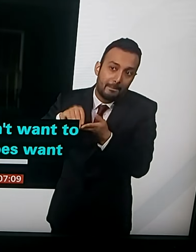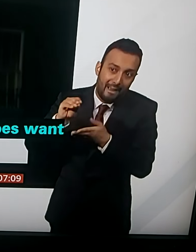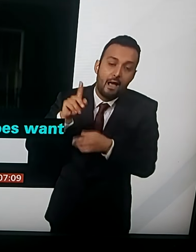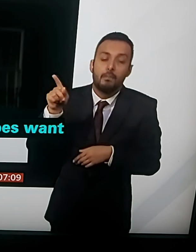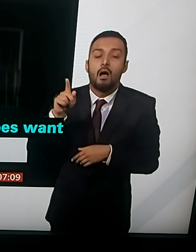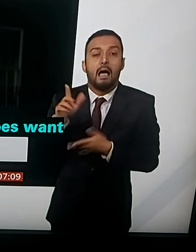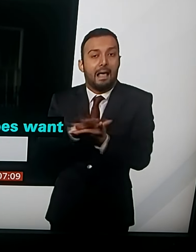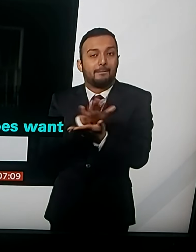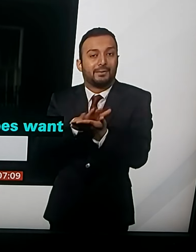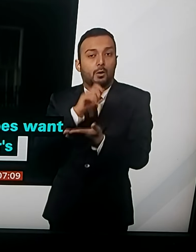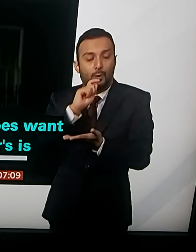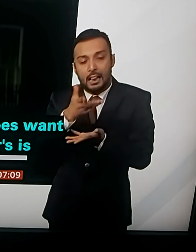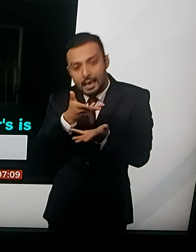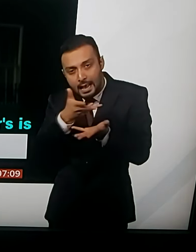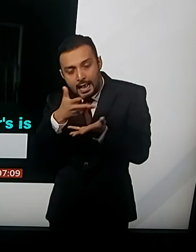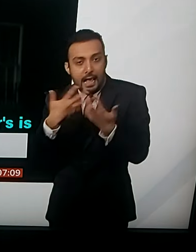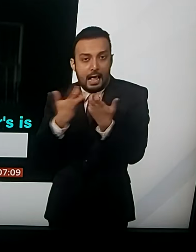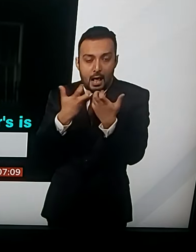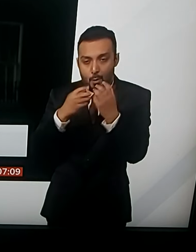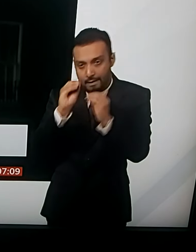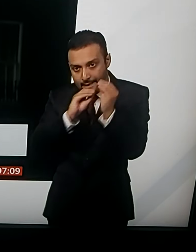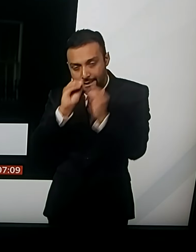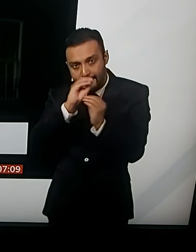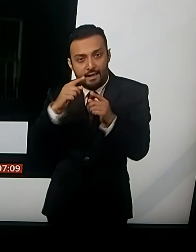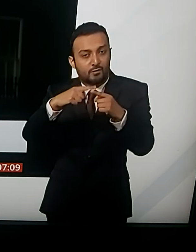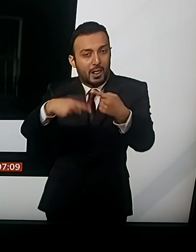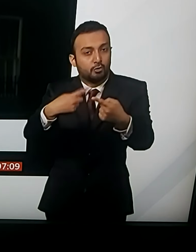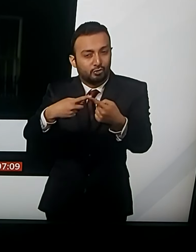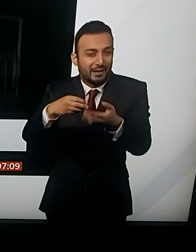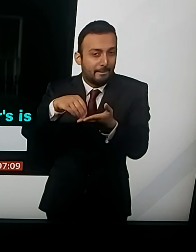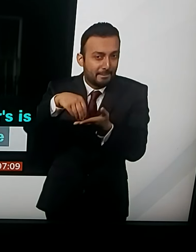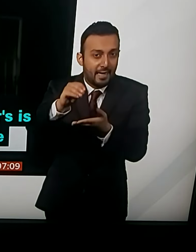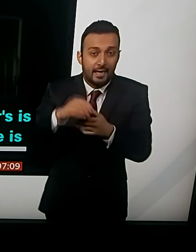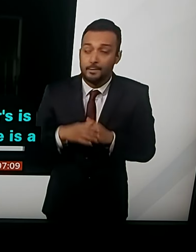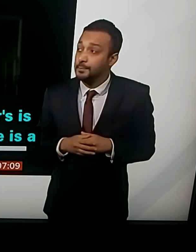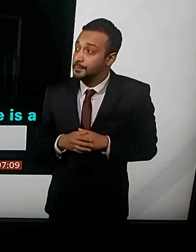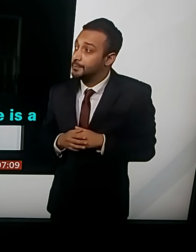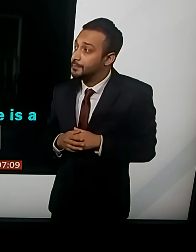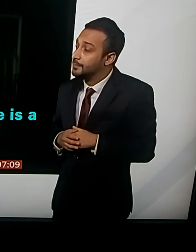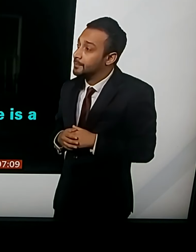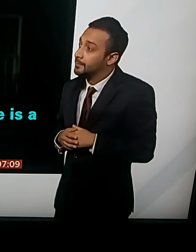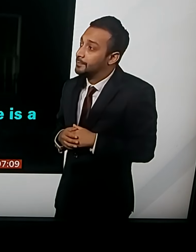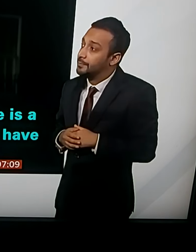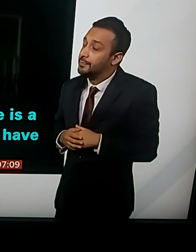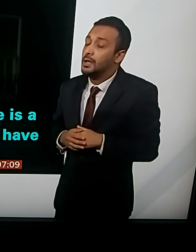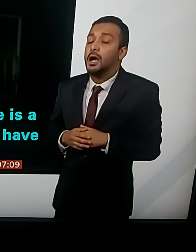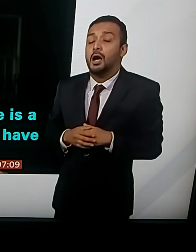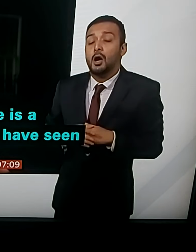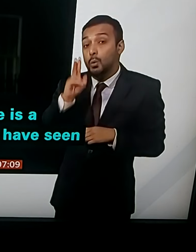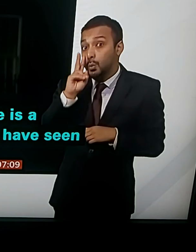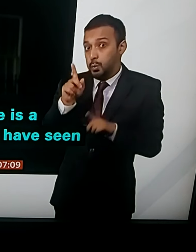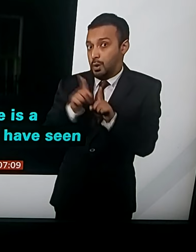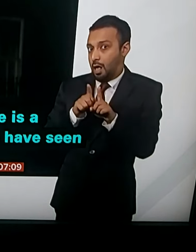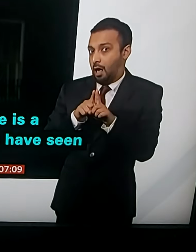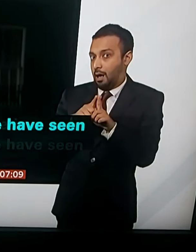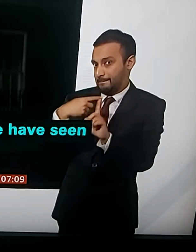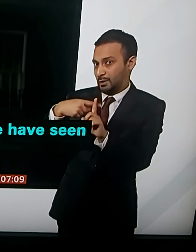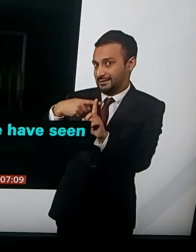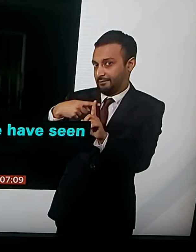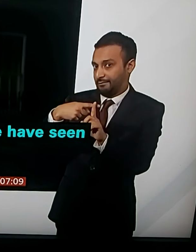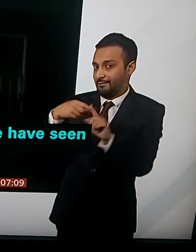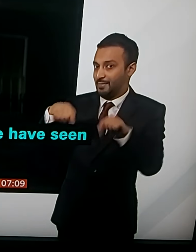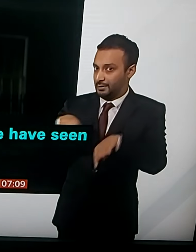But I do think there's a bit of more optimism than we've seen recently for a couple of reasons. One is the interview the Prime Minister did